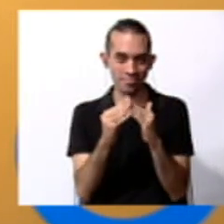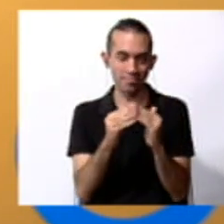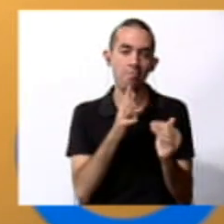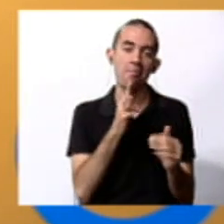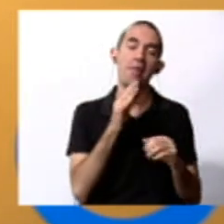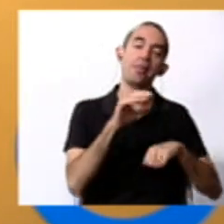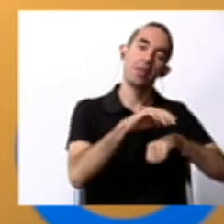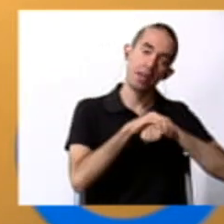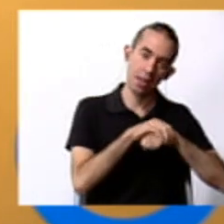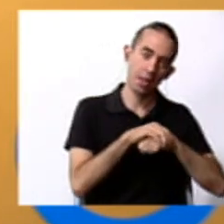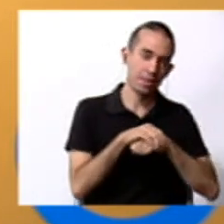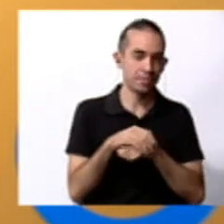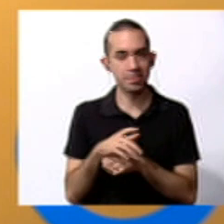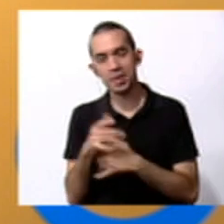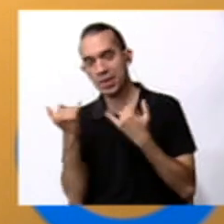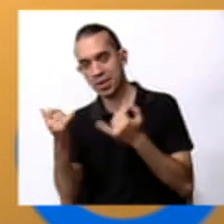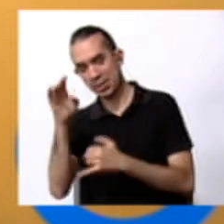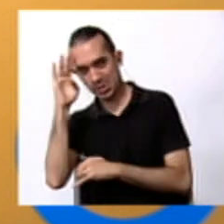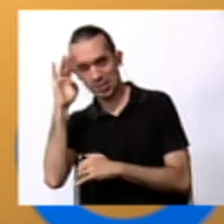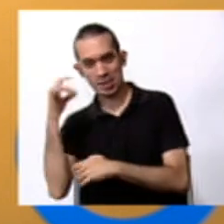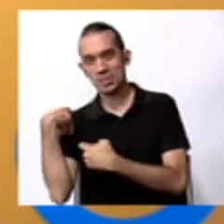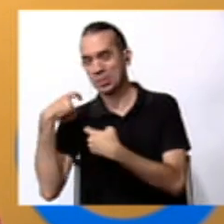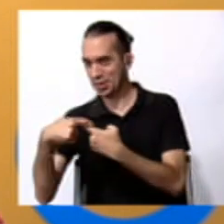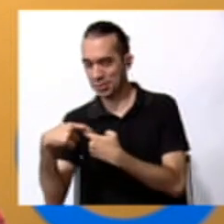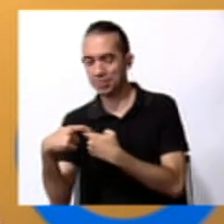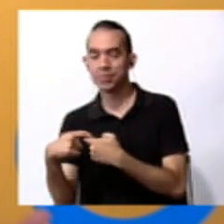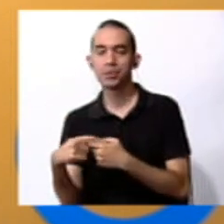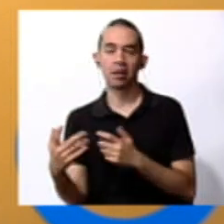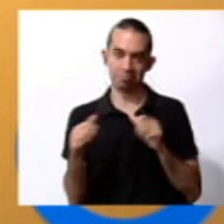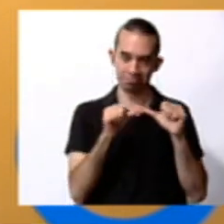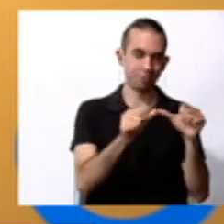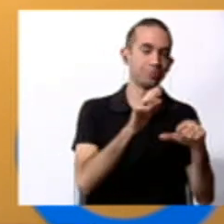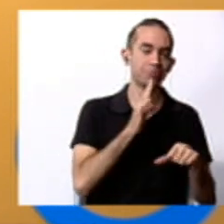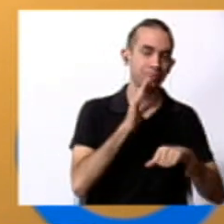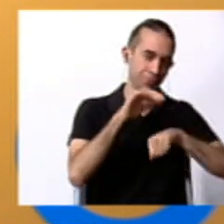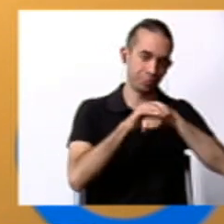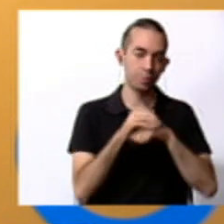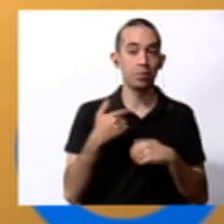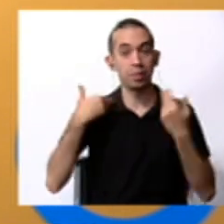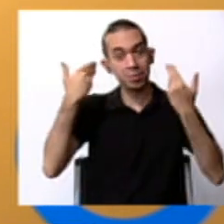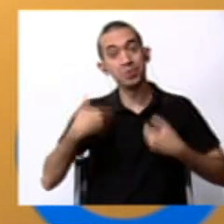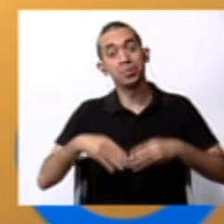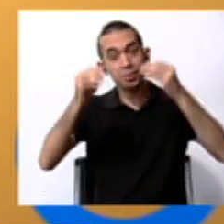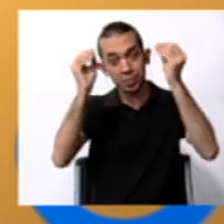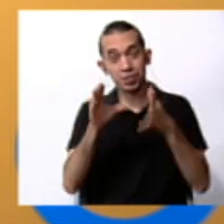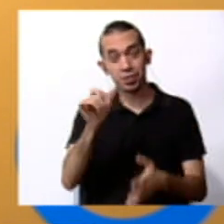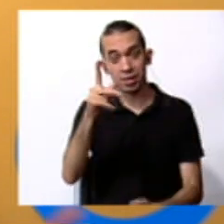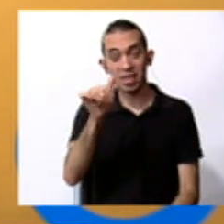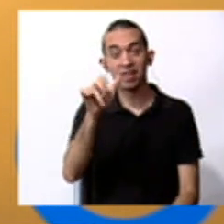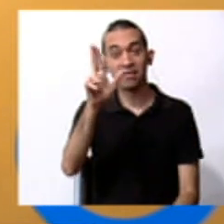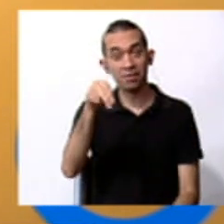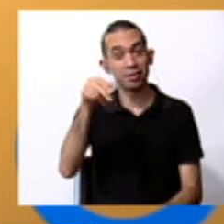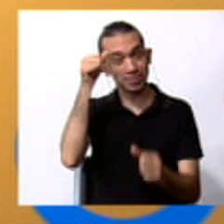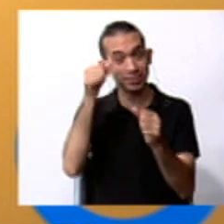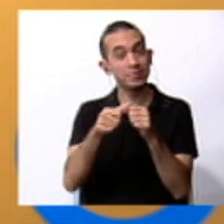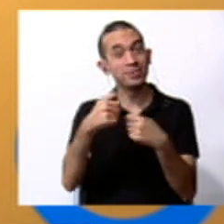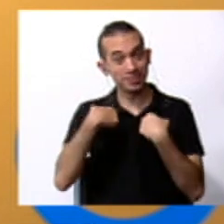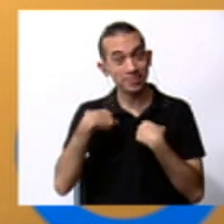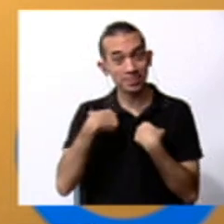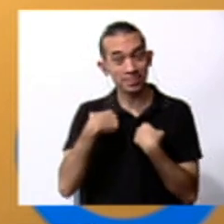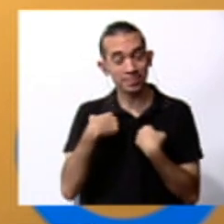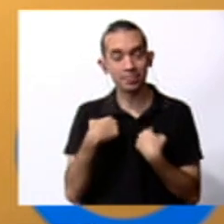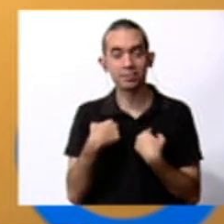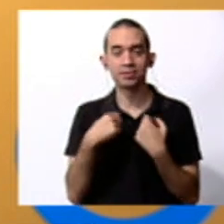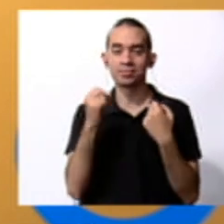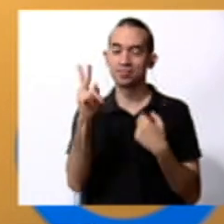y bienvenidas a Aprendo en Casa. It's me, Teacher Greivin. Remember me? Yeah? Okay.